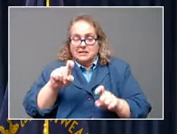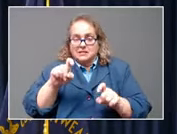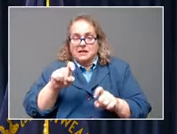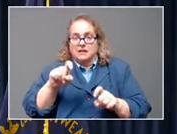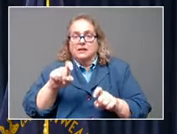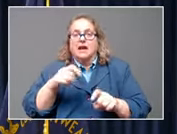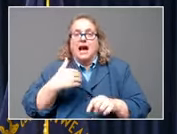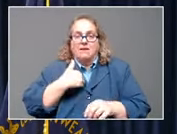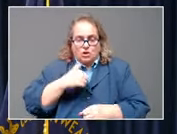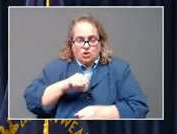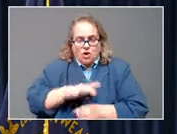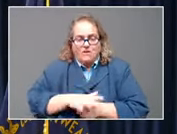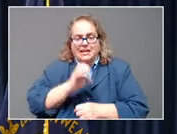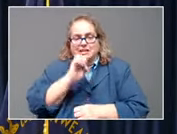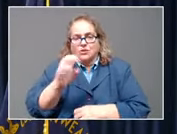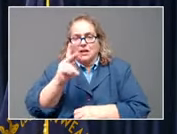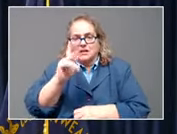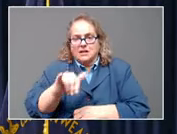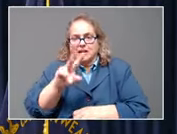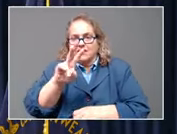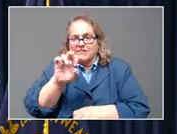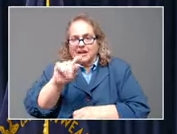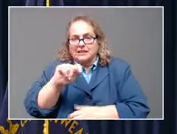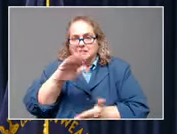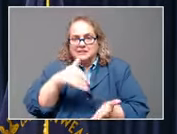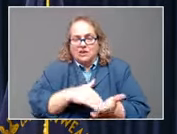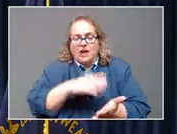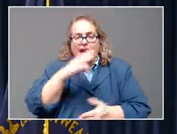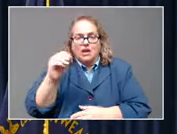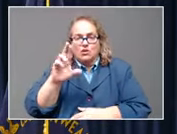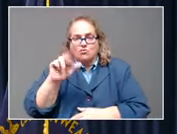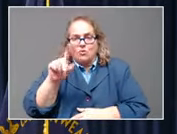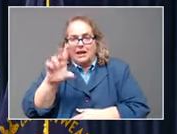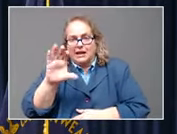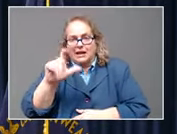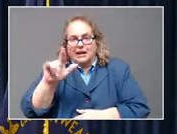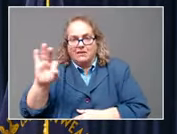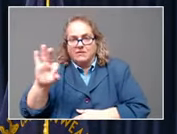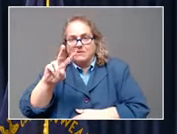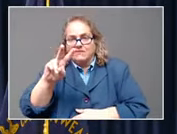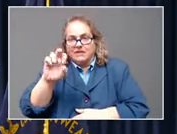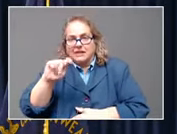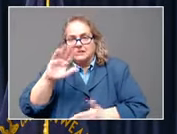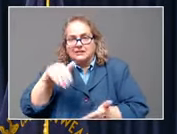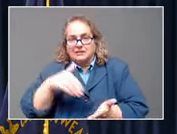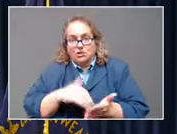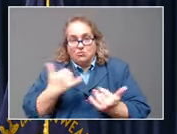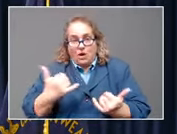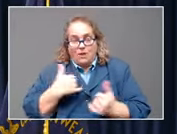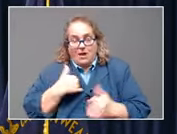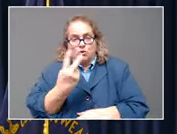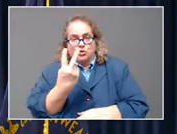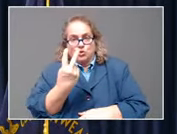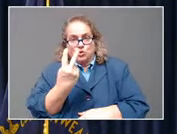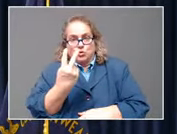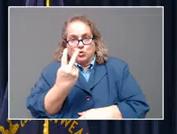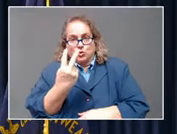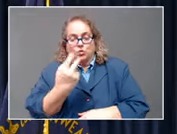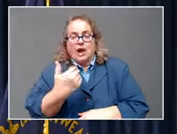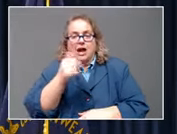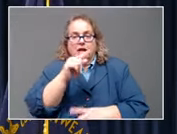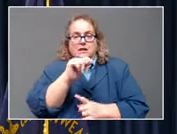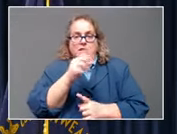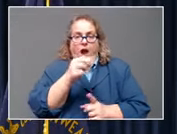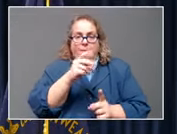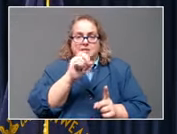Veterans Center and at Radcliffe Veterans Center. So at the moment, we have 2 positives at Thompson Hood, 5 at